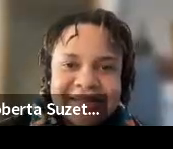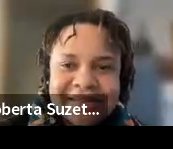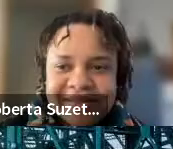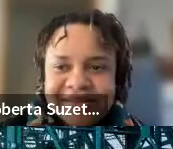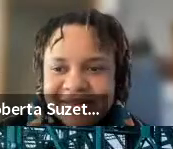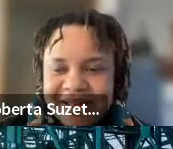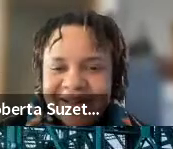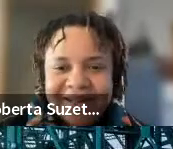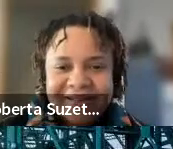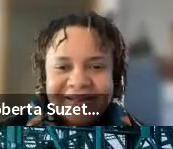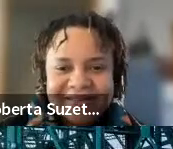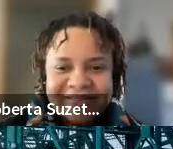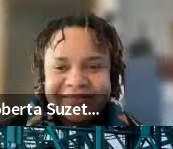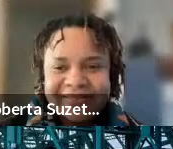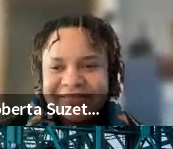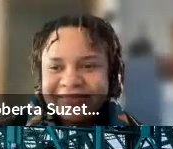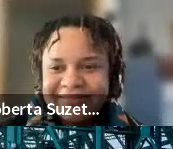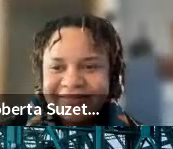preliminary